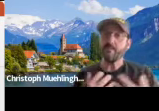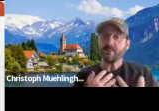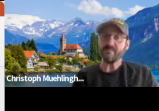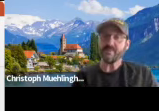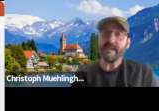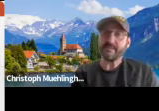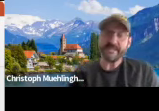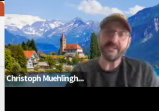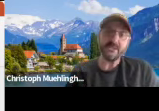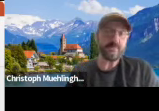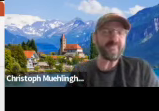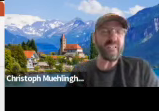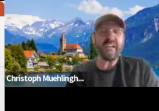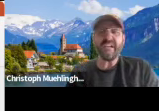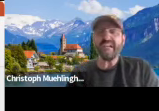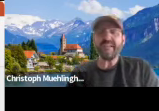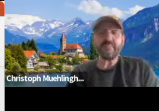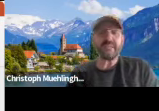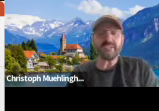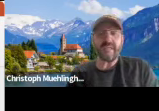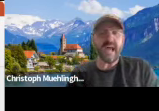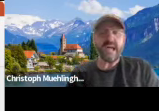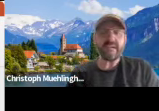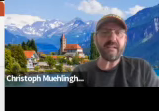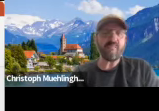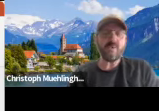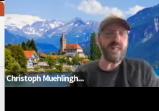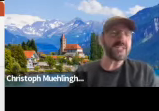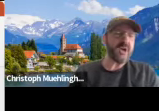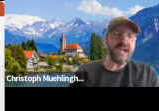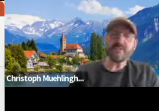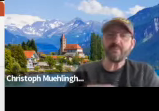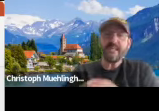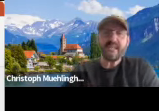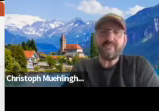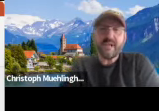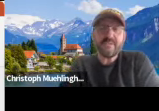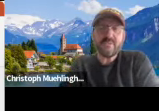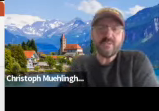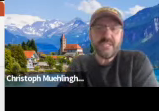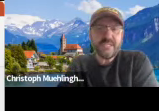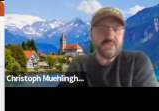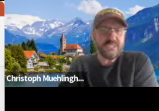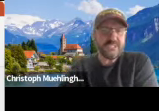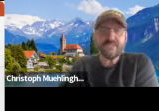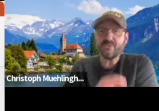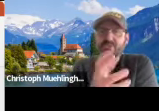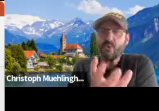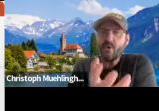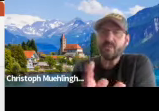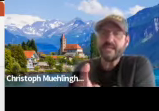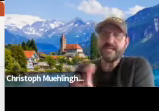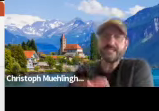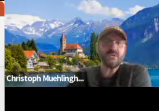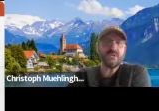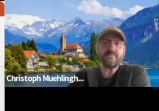it the opposite feedback mechanism. Because I had one class where I had to explain it it was really interesting. It was just